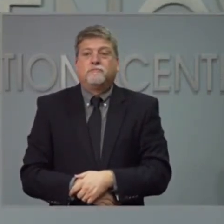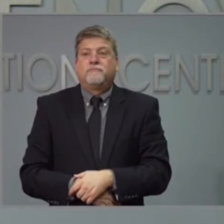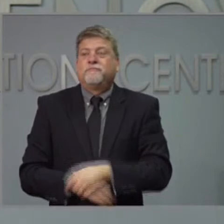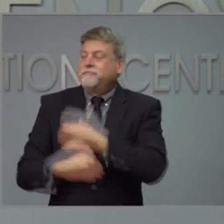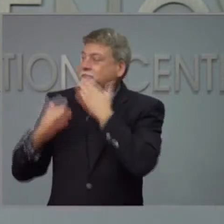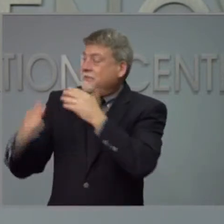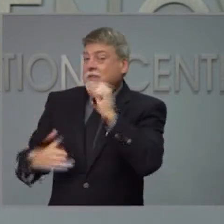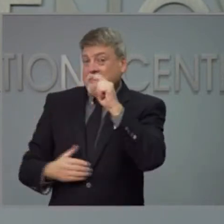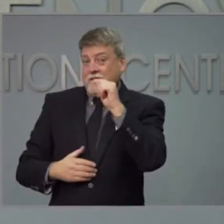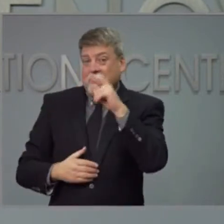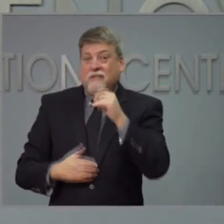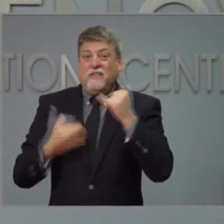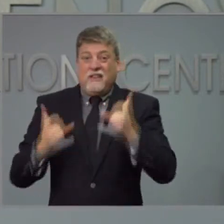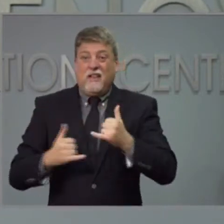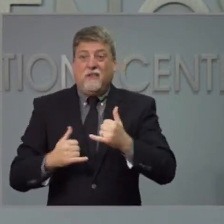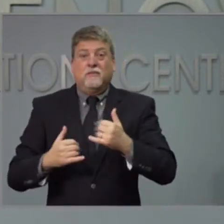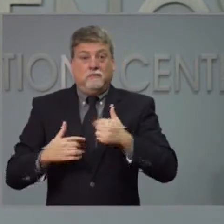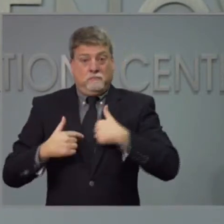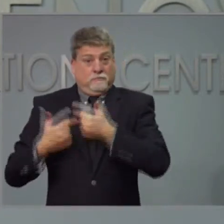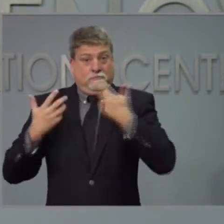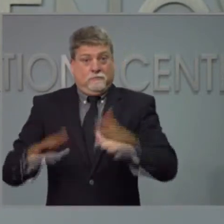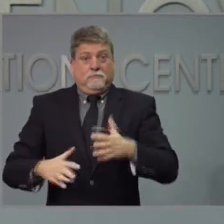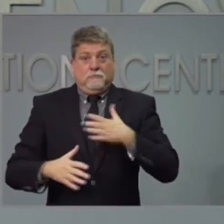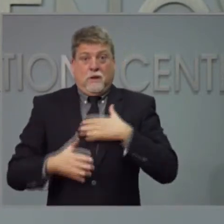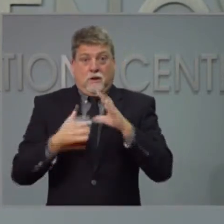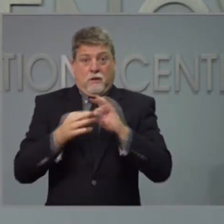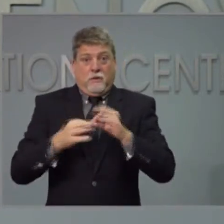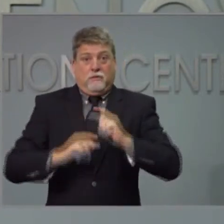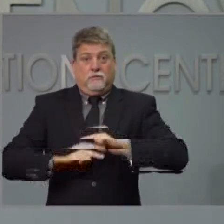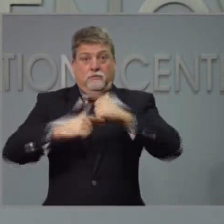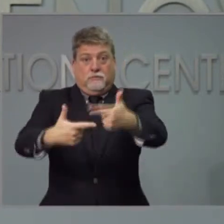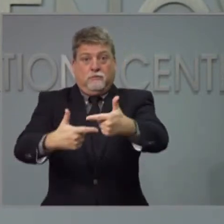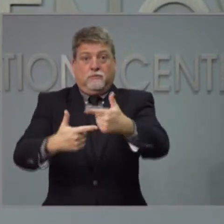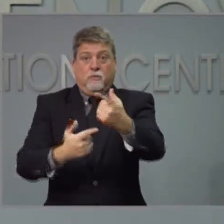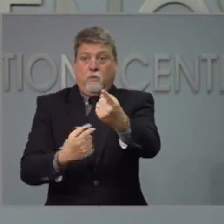Thanks, Steve. And with that, we will open and take your questions.